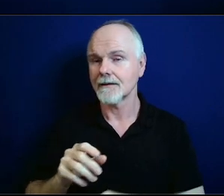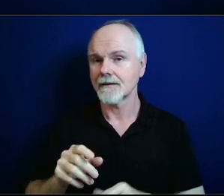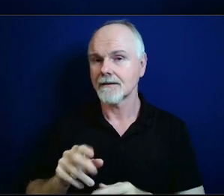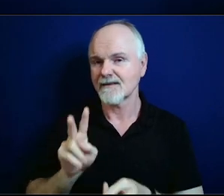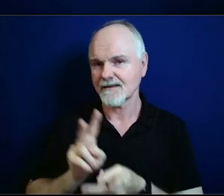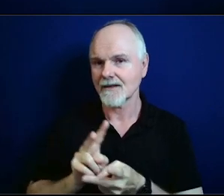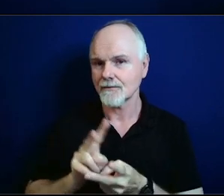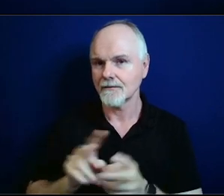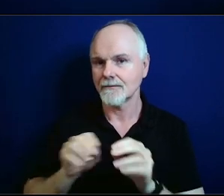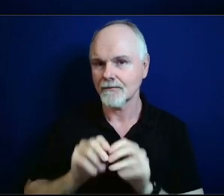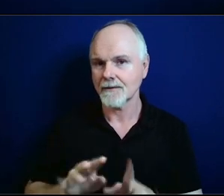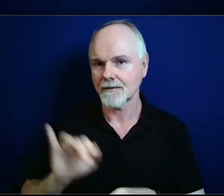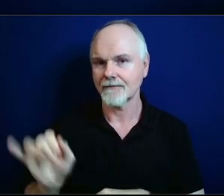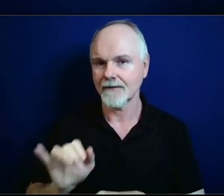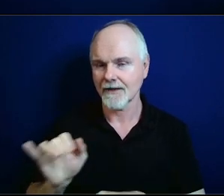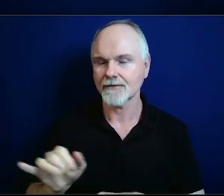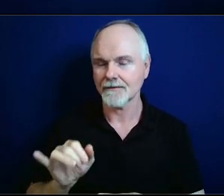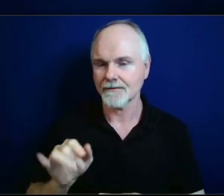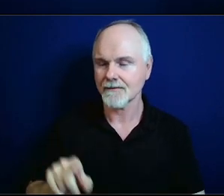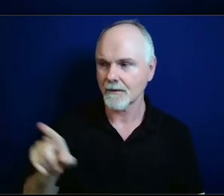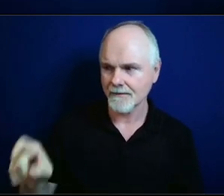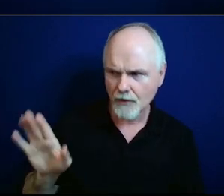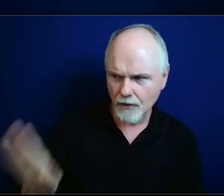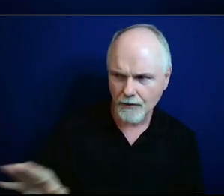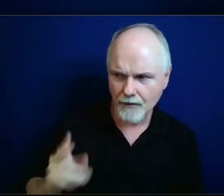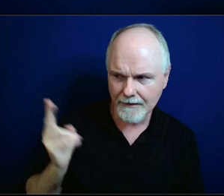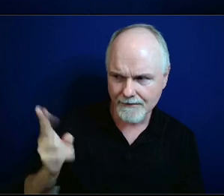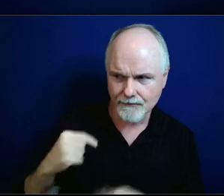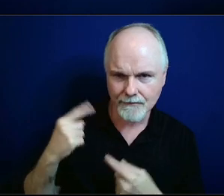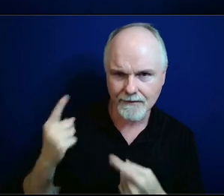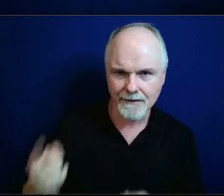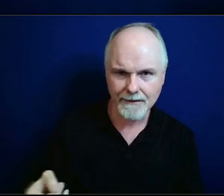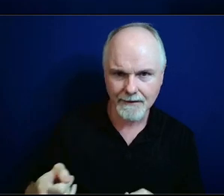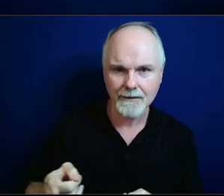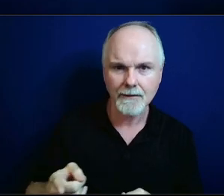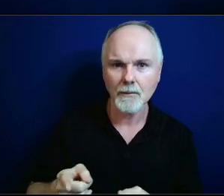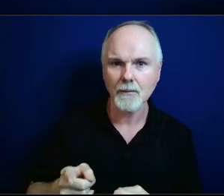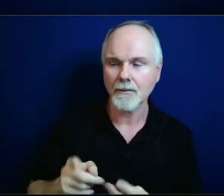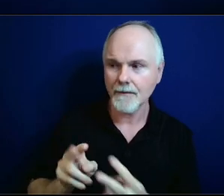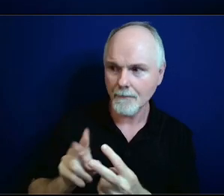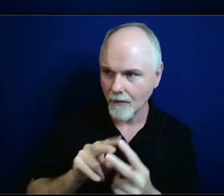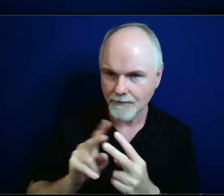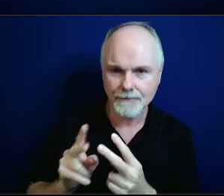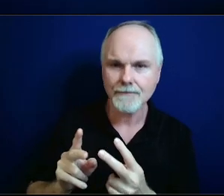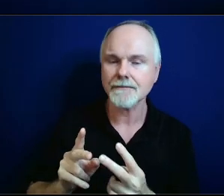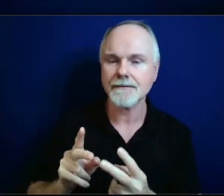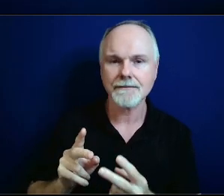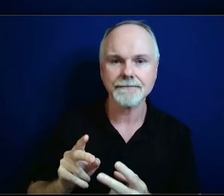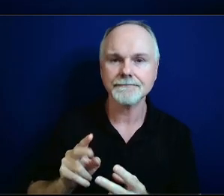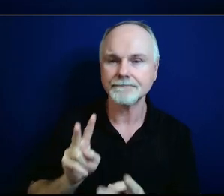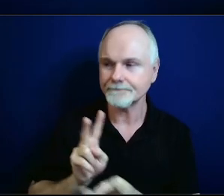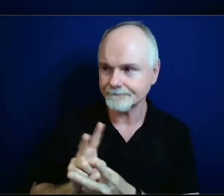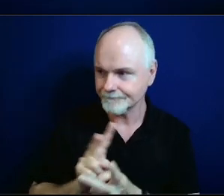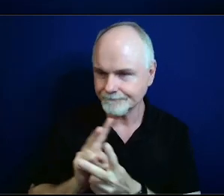During the intake, I also documented Mrs. Thompson's blood pressure readings.